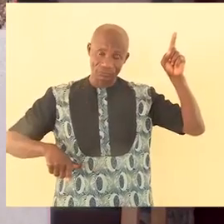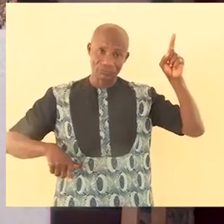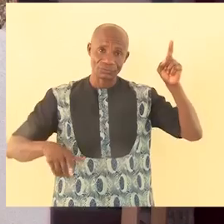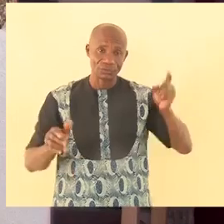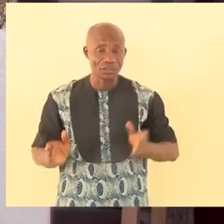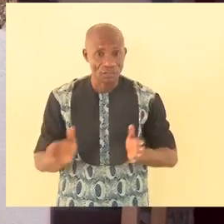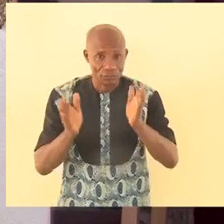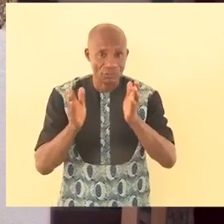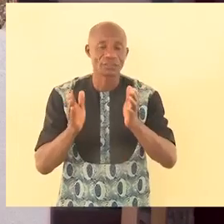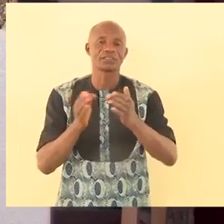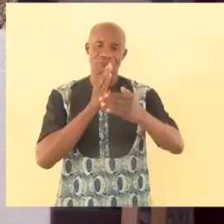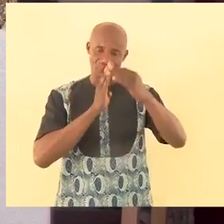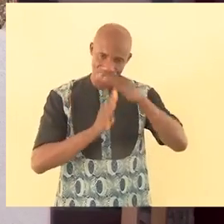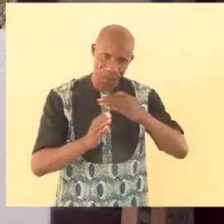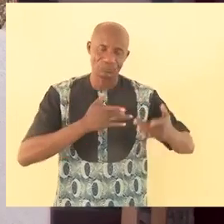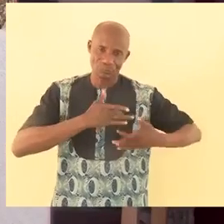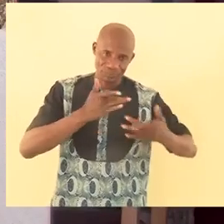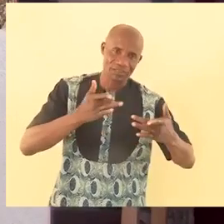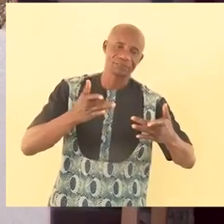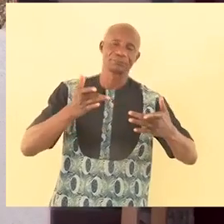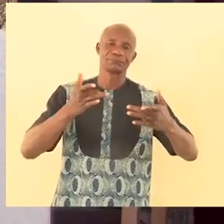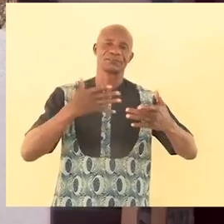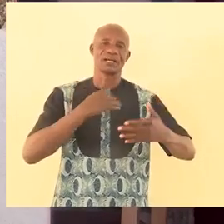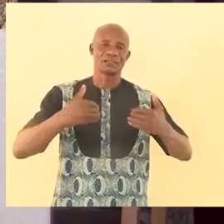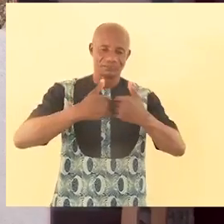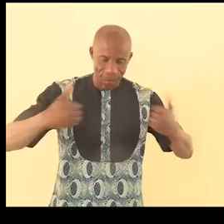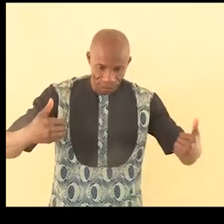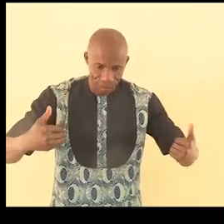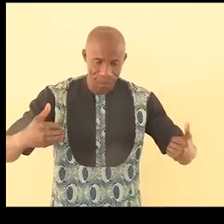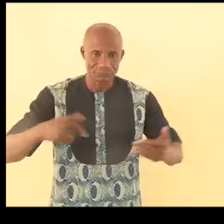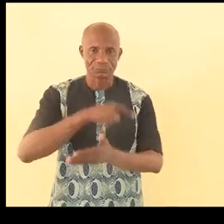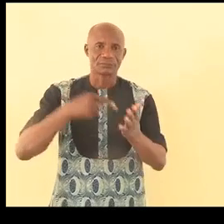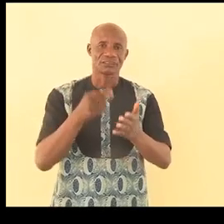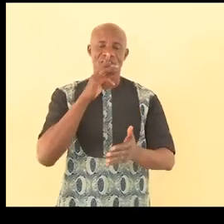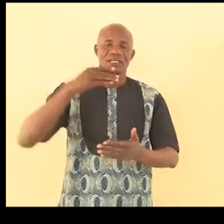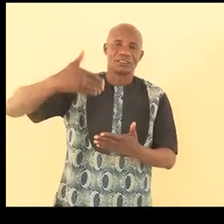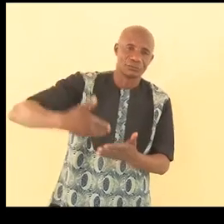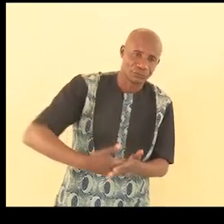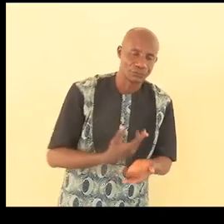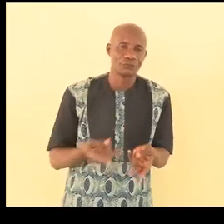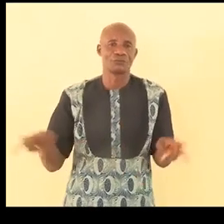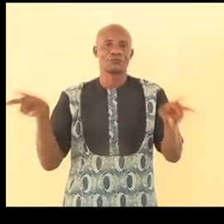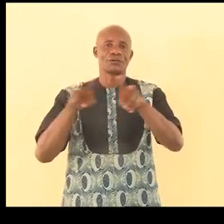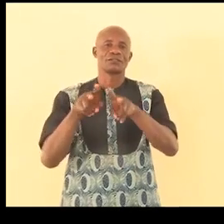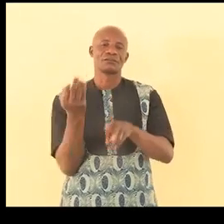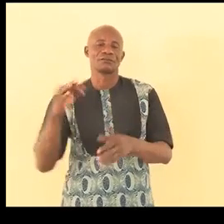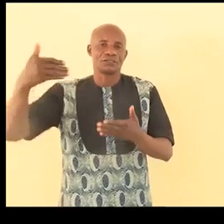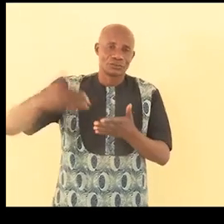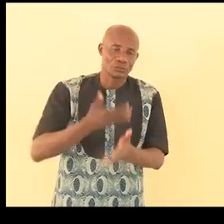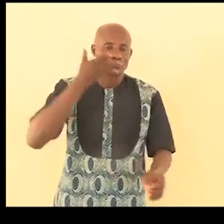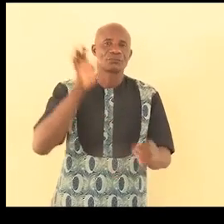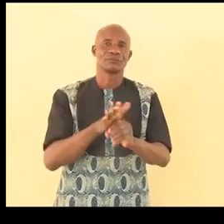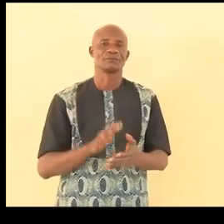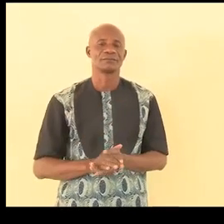commends humility, meekness, mercy, purity, generosity, and detachment. These are the new values of the